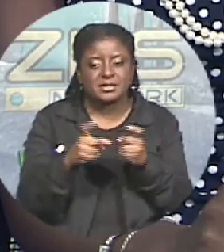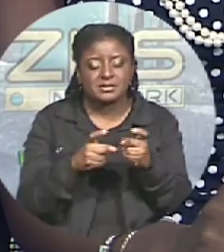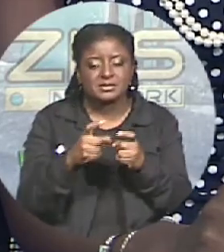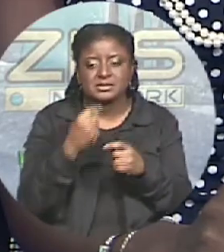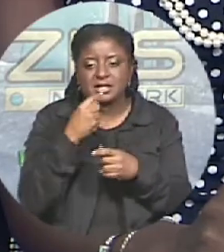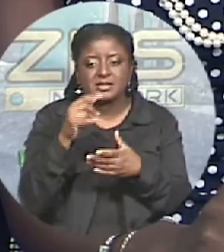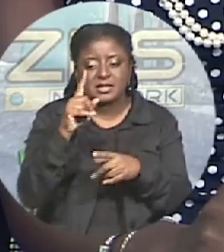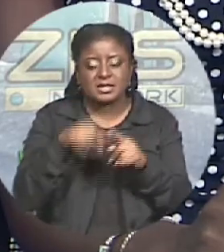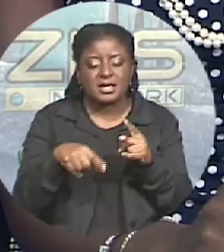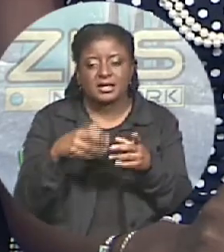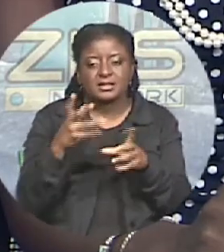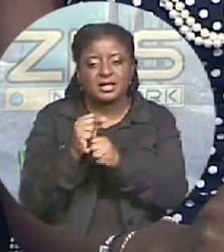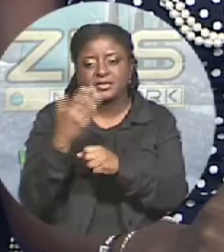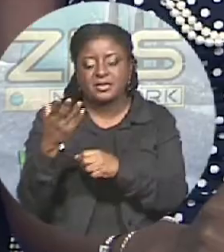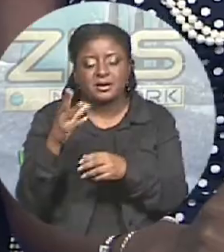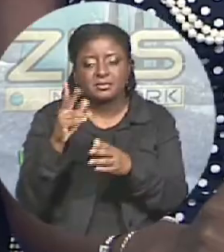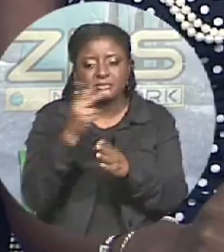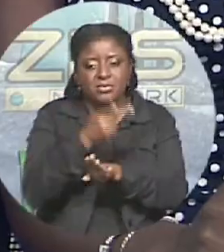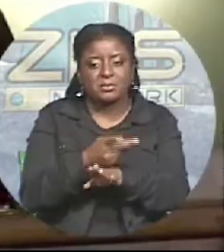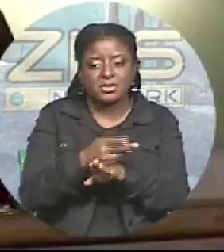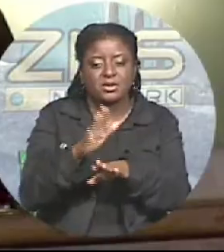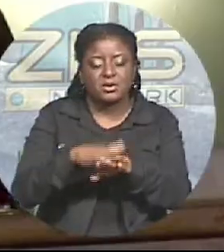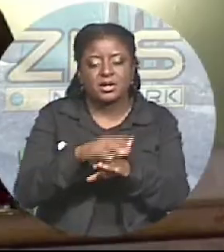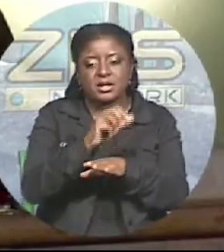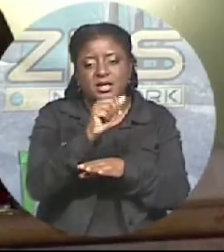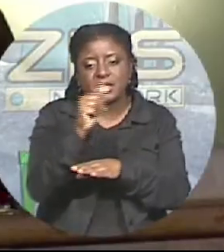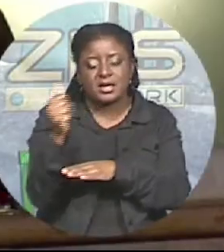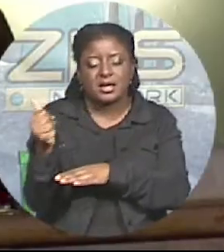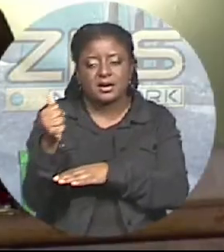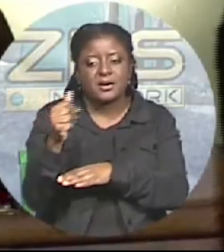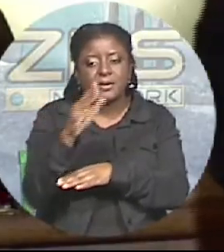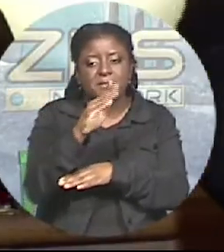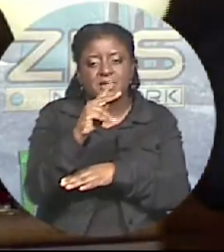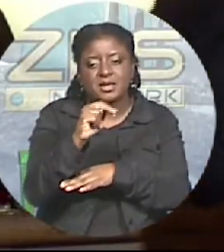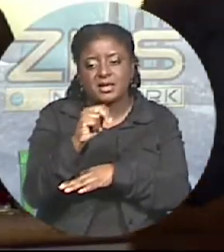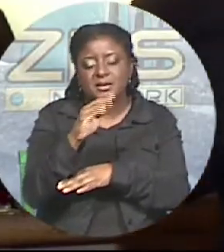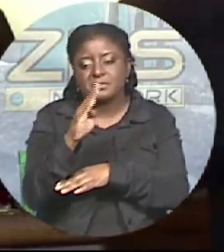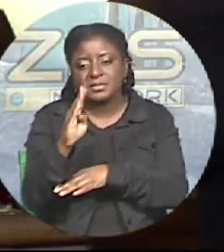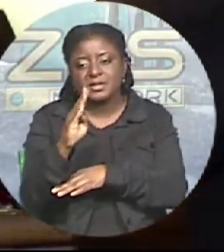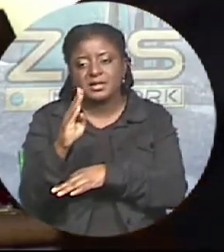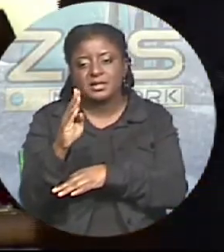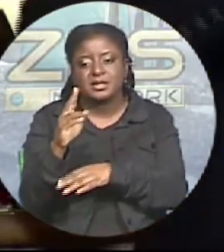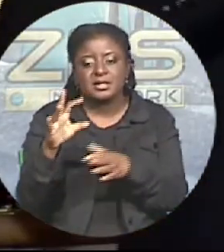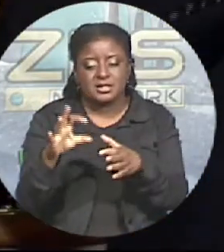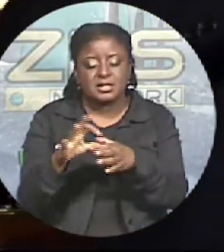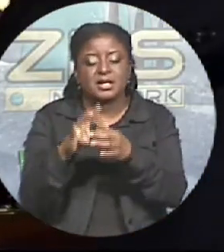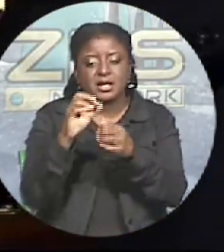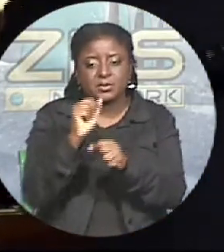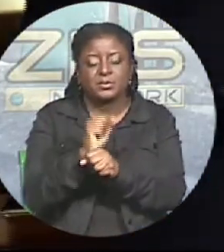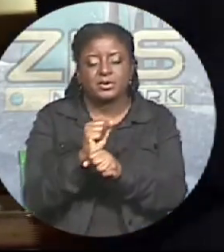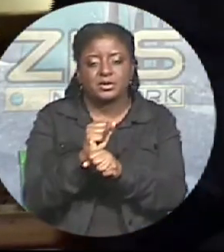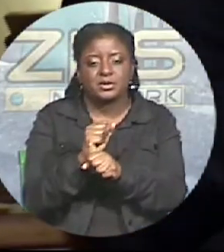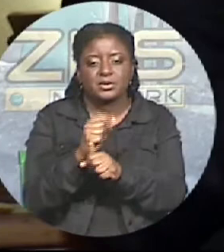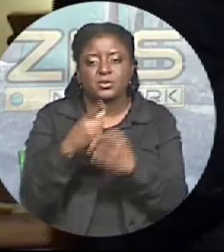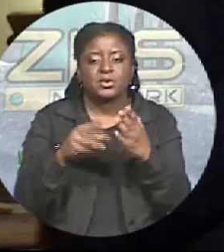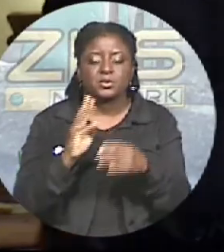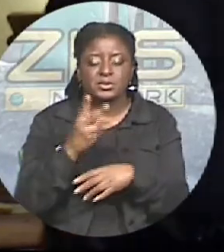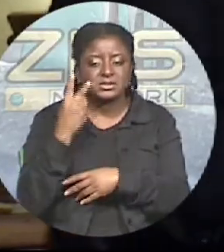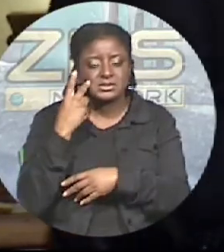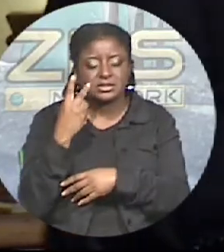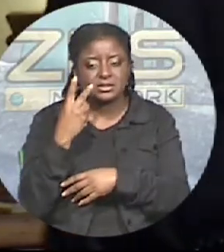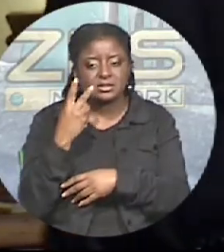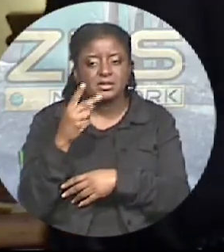on the Airbnb network. So what we see then is we see a model